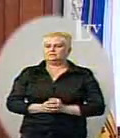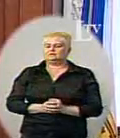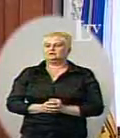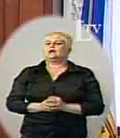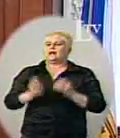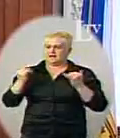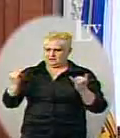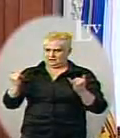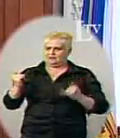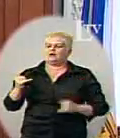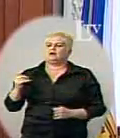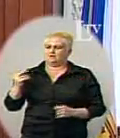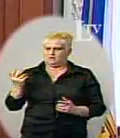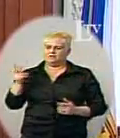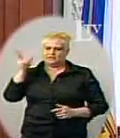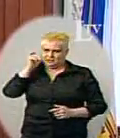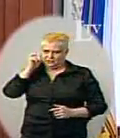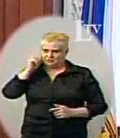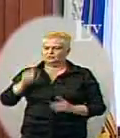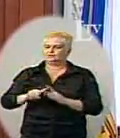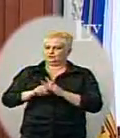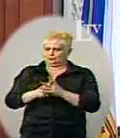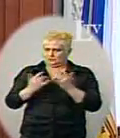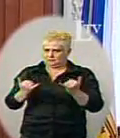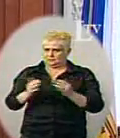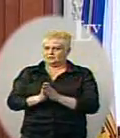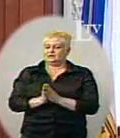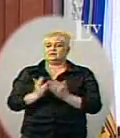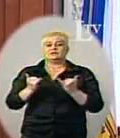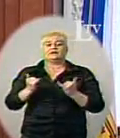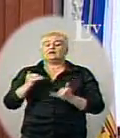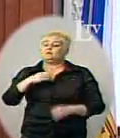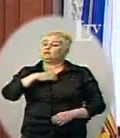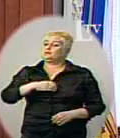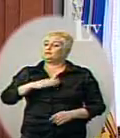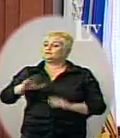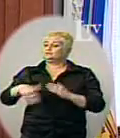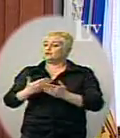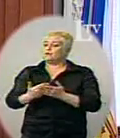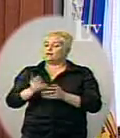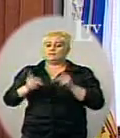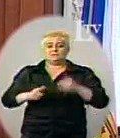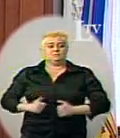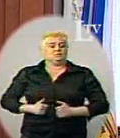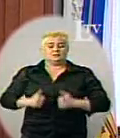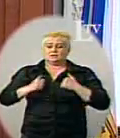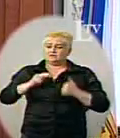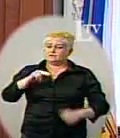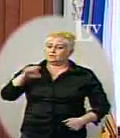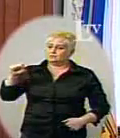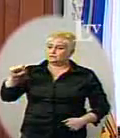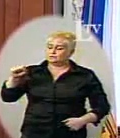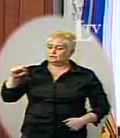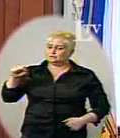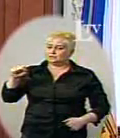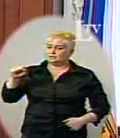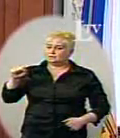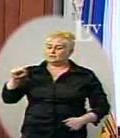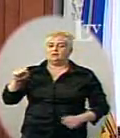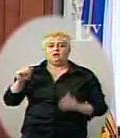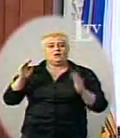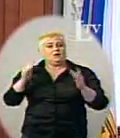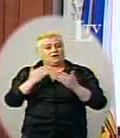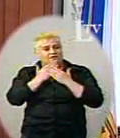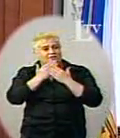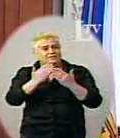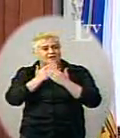historic chamber, I want to wish all Nova Scotians well and thank them for their